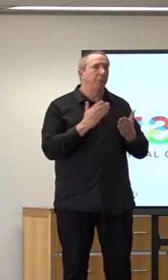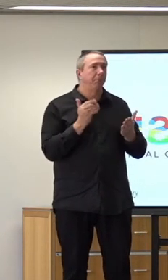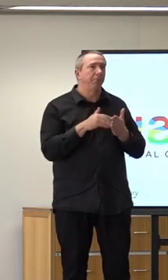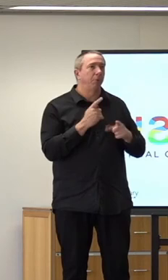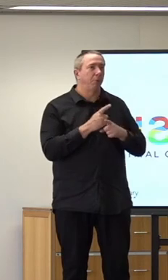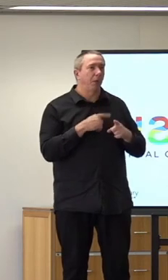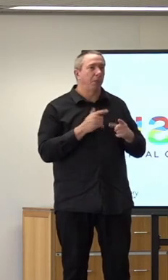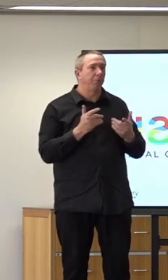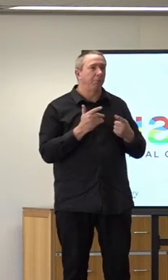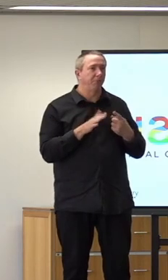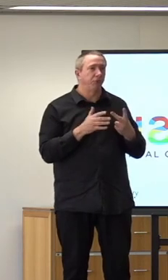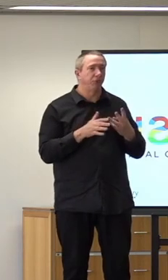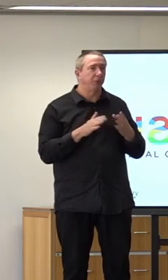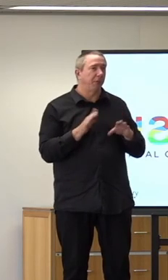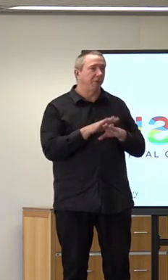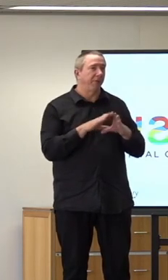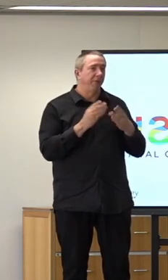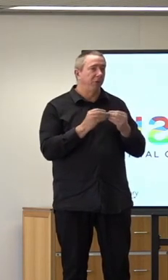well.